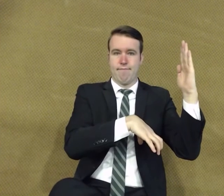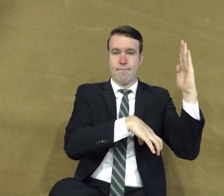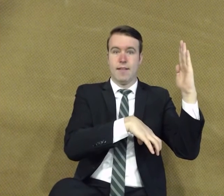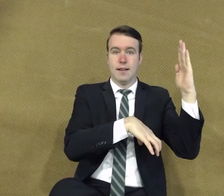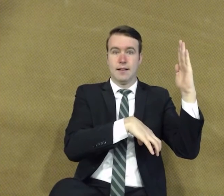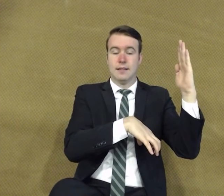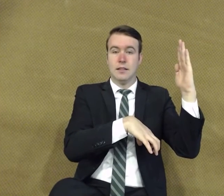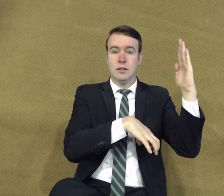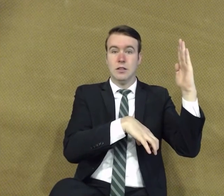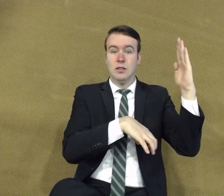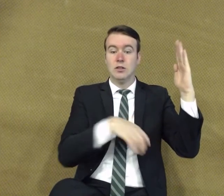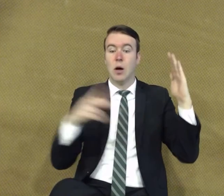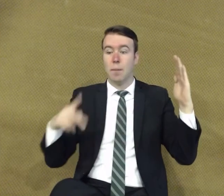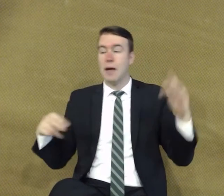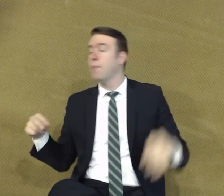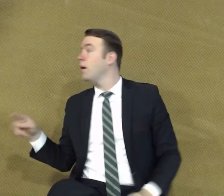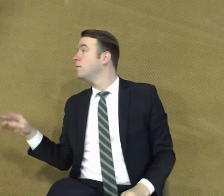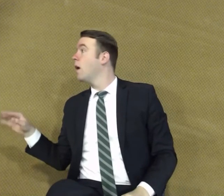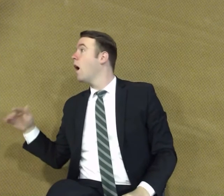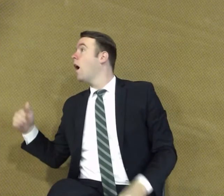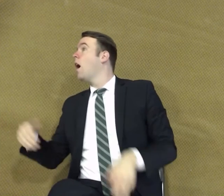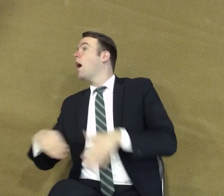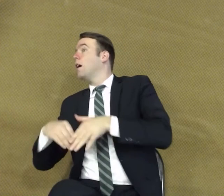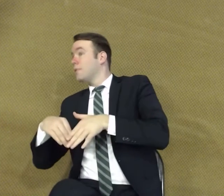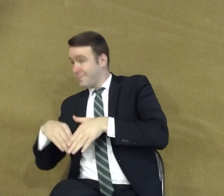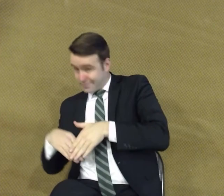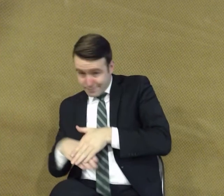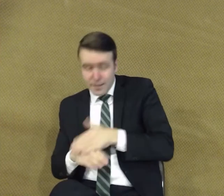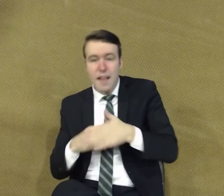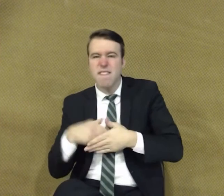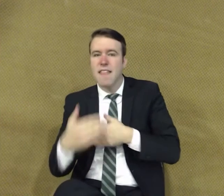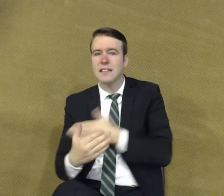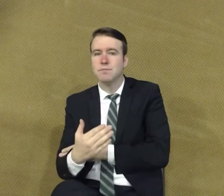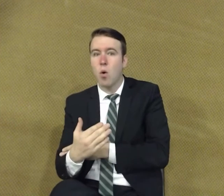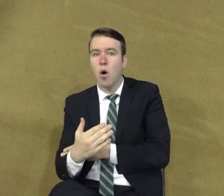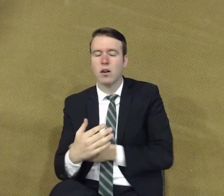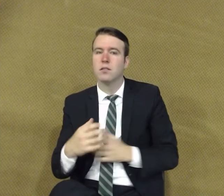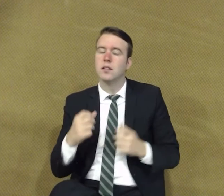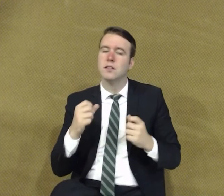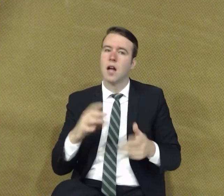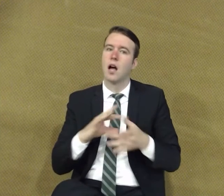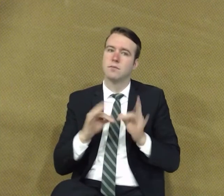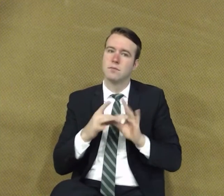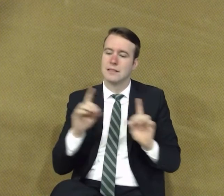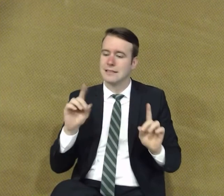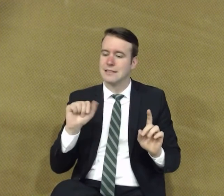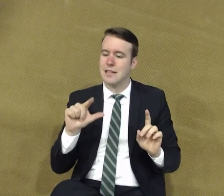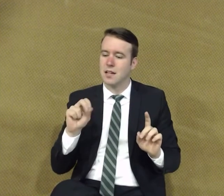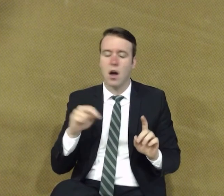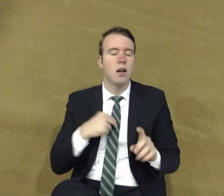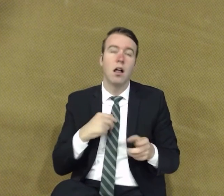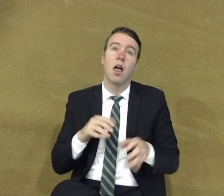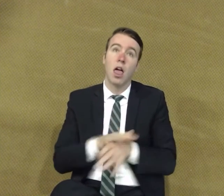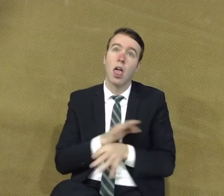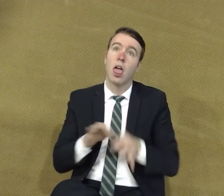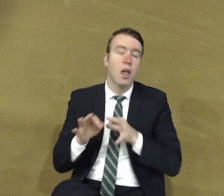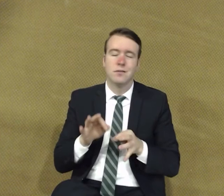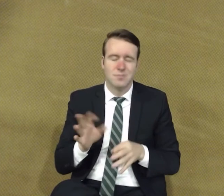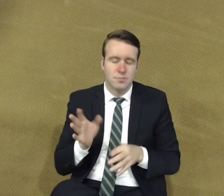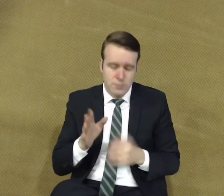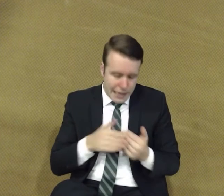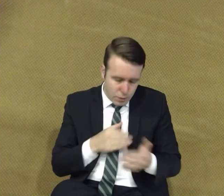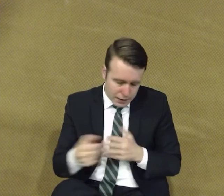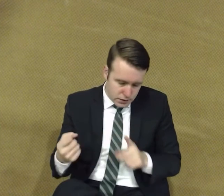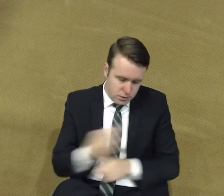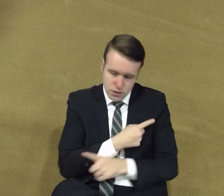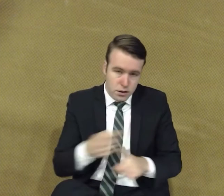the temple where Dagon, the idol, was there the next morning. There's a lot of stuff about Dagon. We won't go into all that. But they came